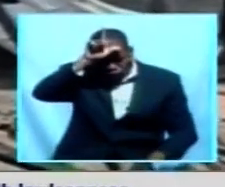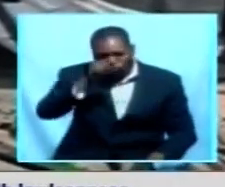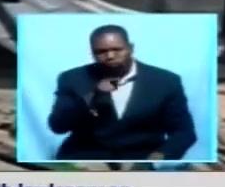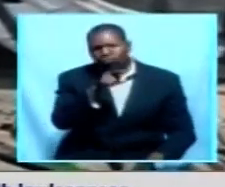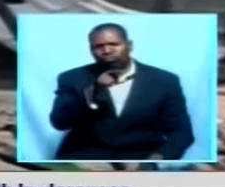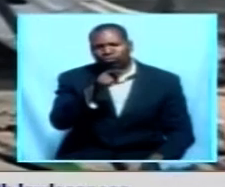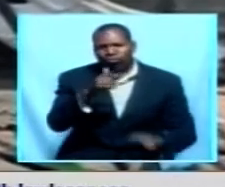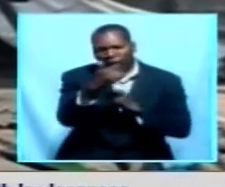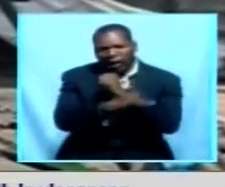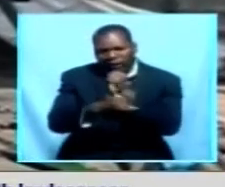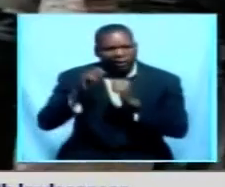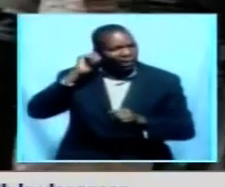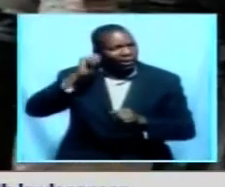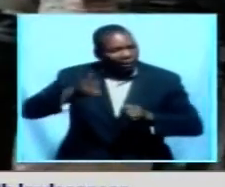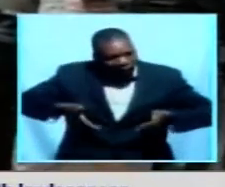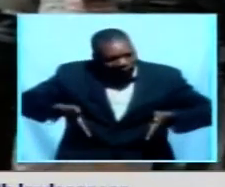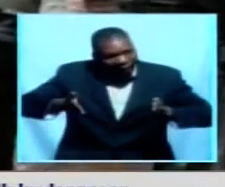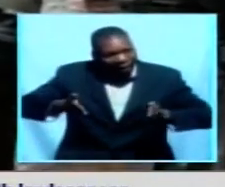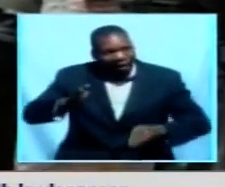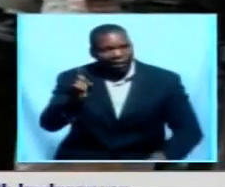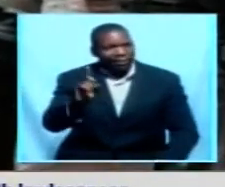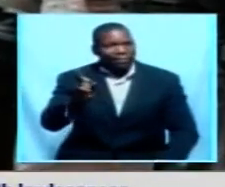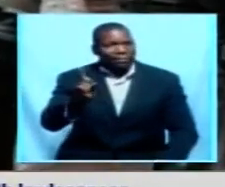allow lawlessness in the country.